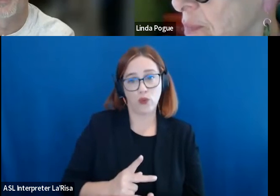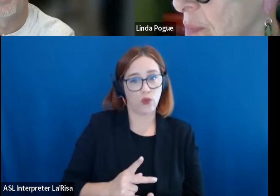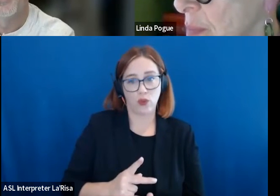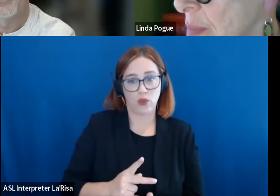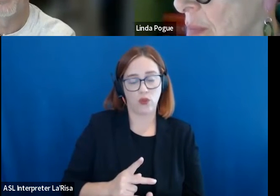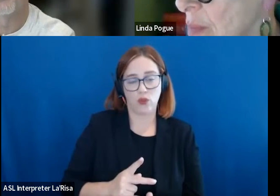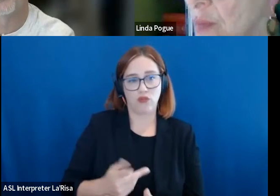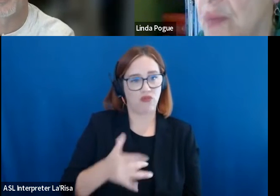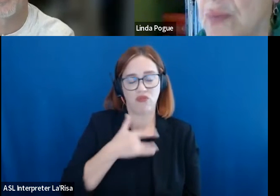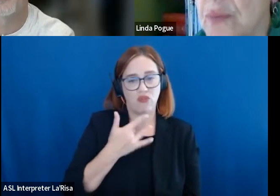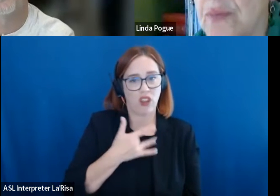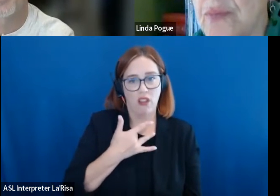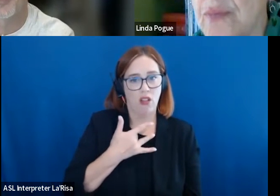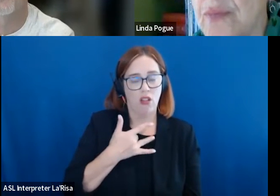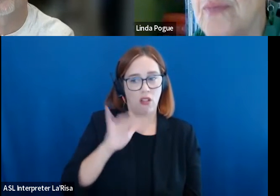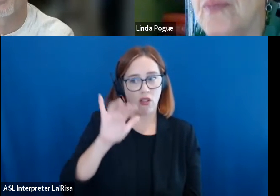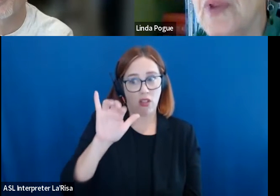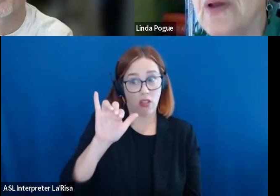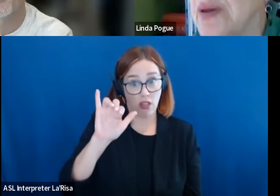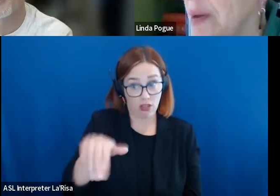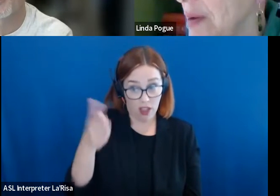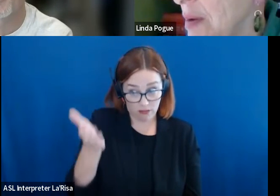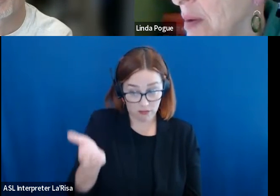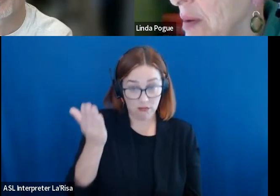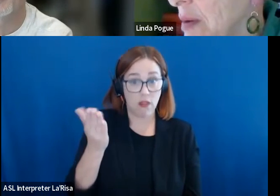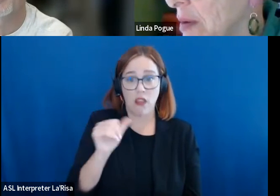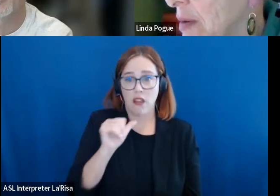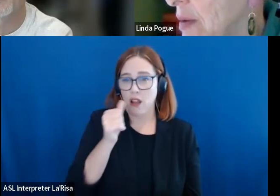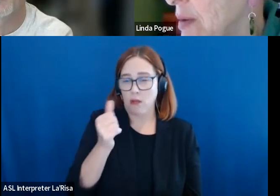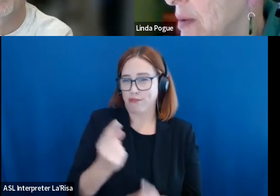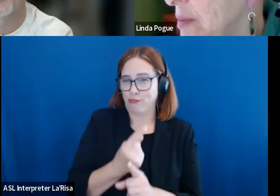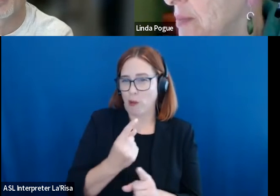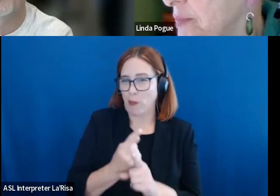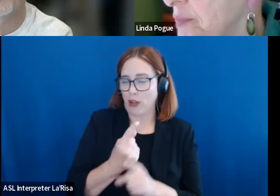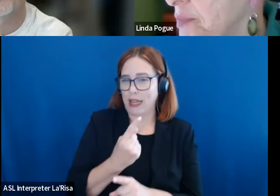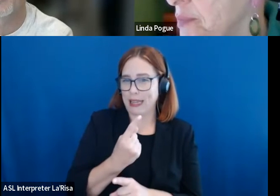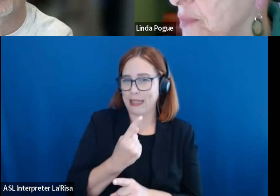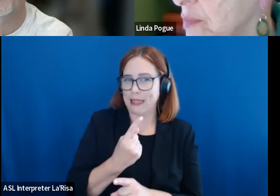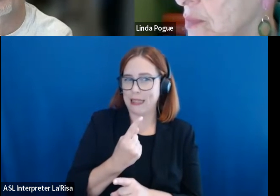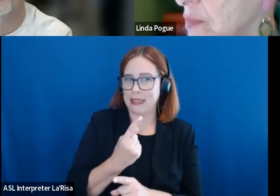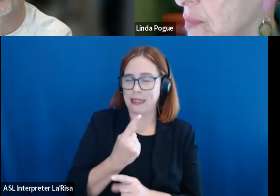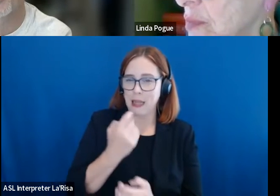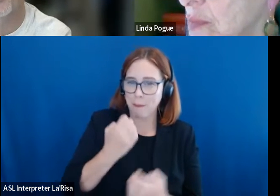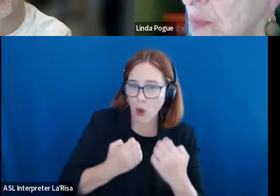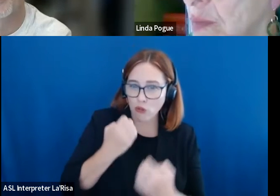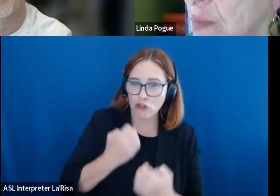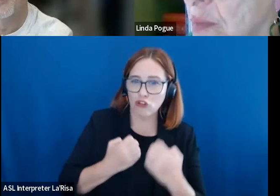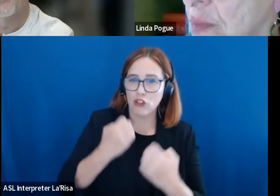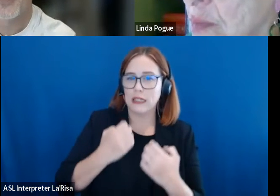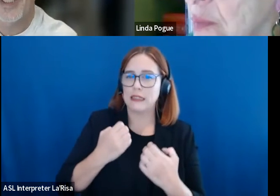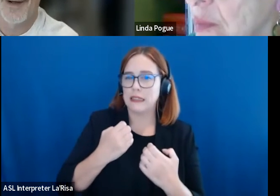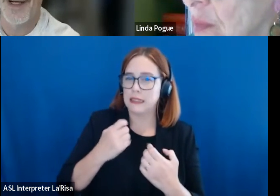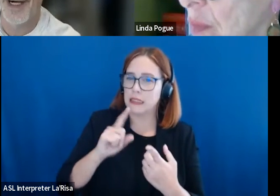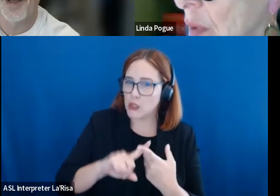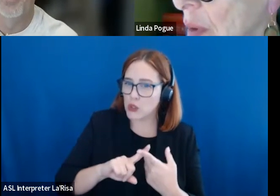be working, to be driving the persons, to be providing rides to some of the consumers we work with.